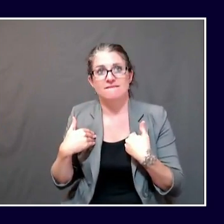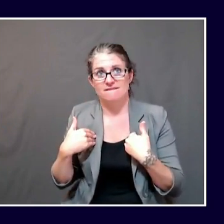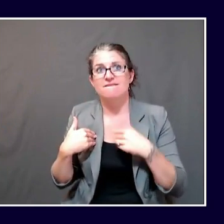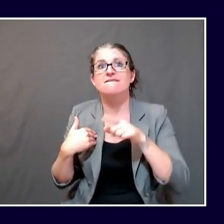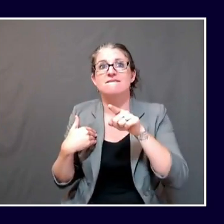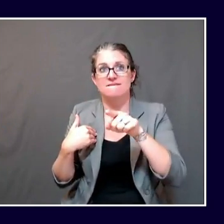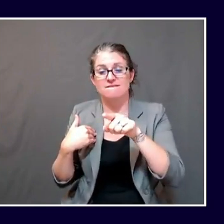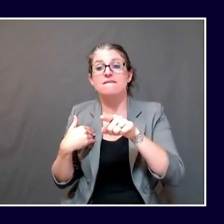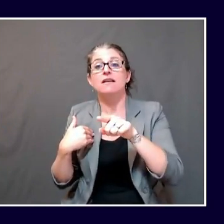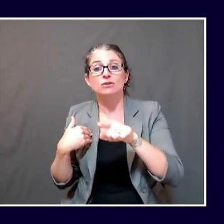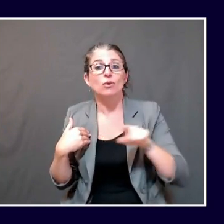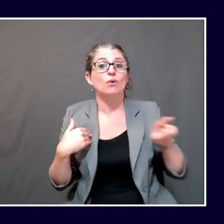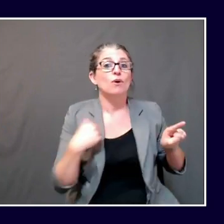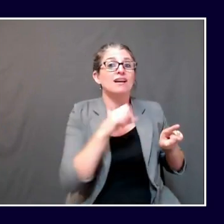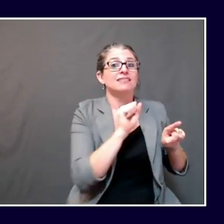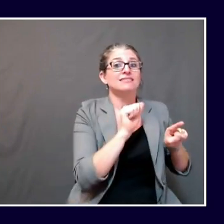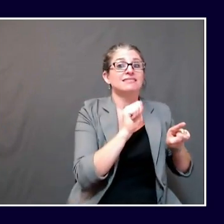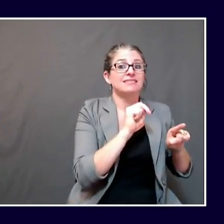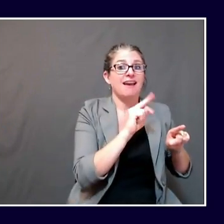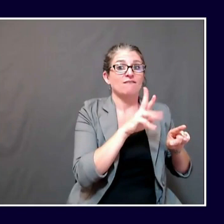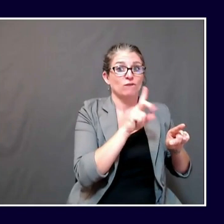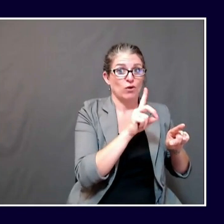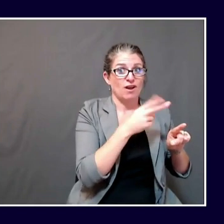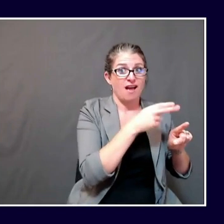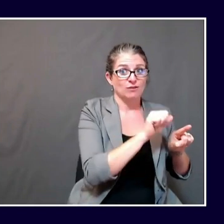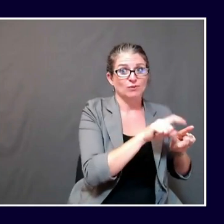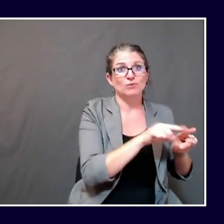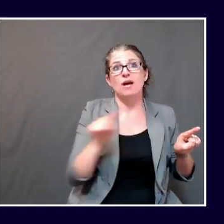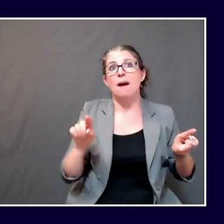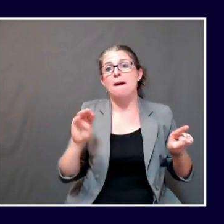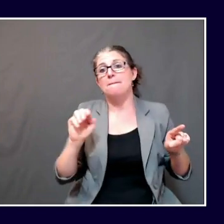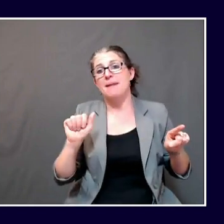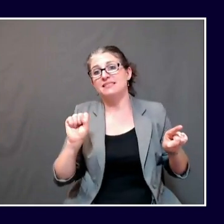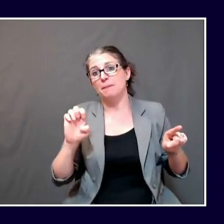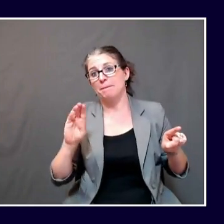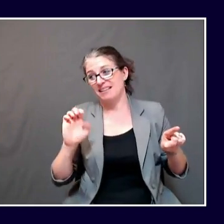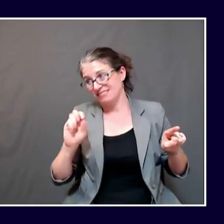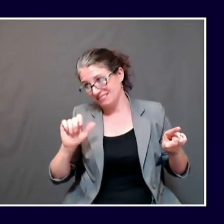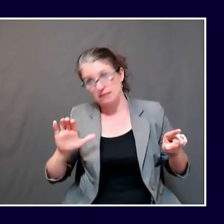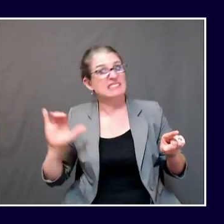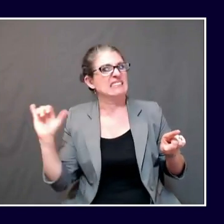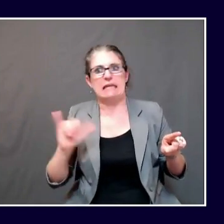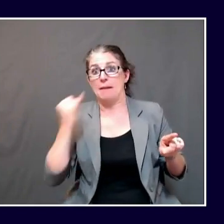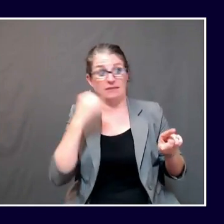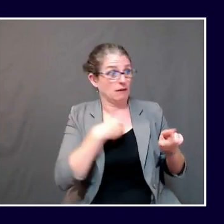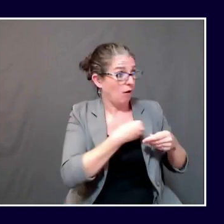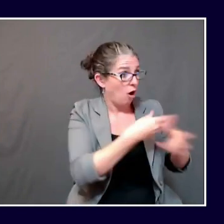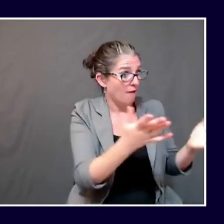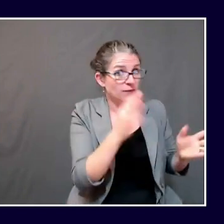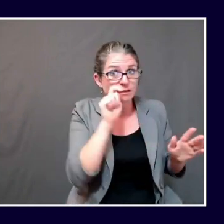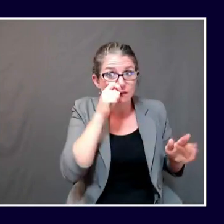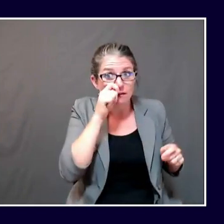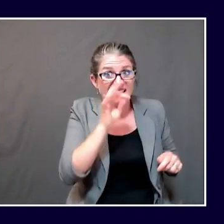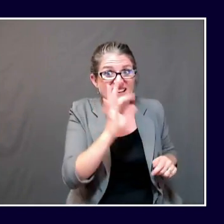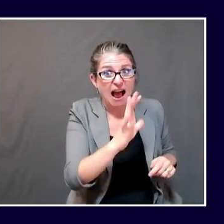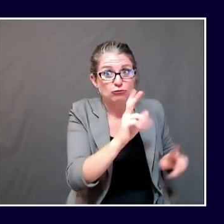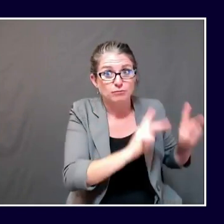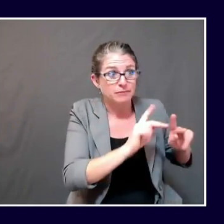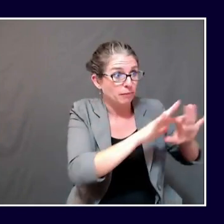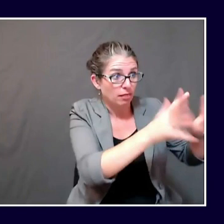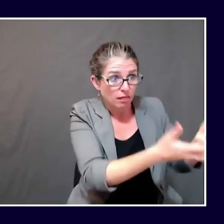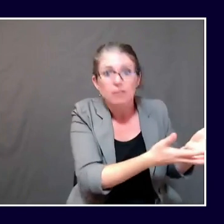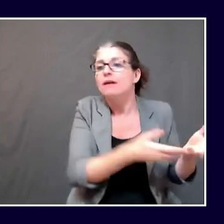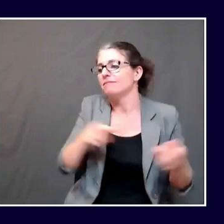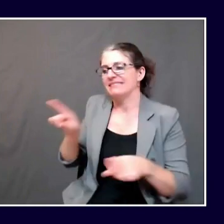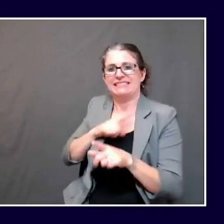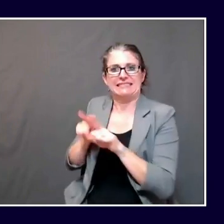close contacts. That is to say, students, teachers, and staff members there. That testing will occur during 2 time